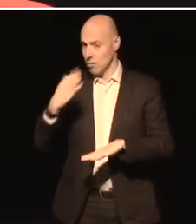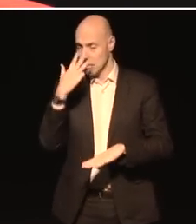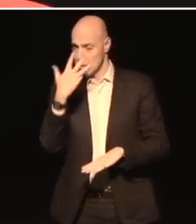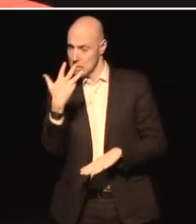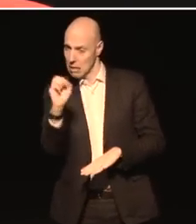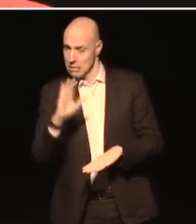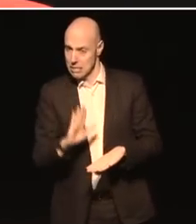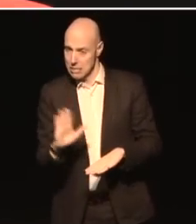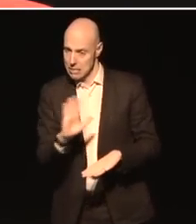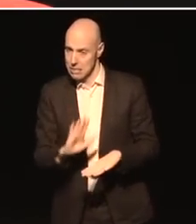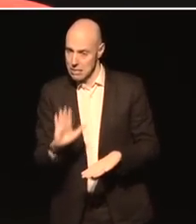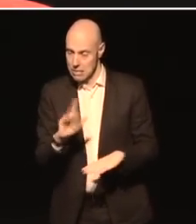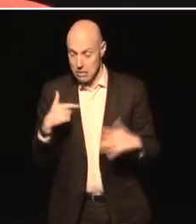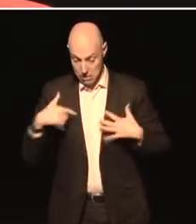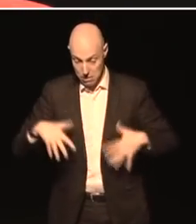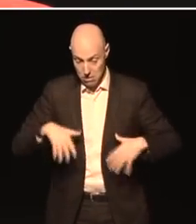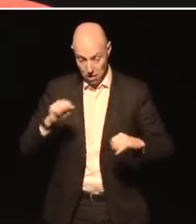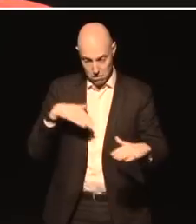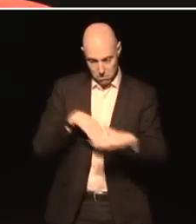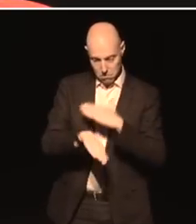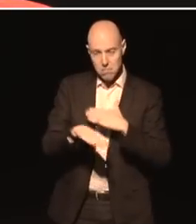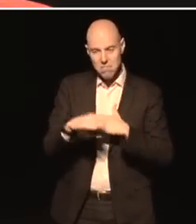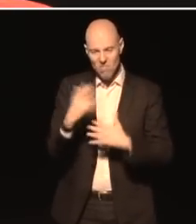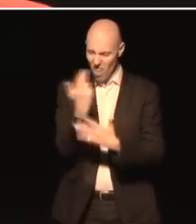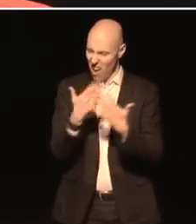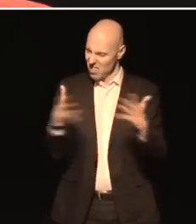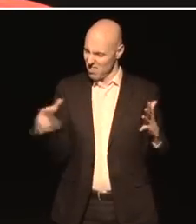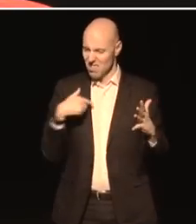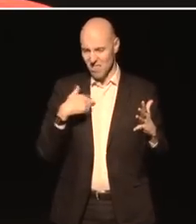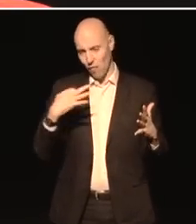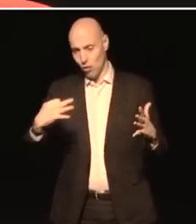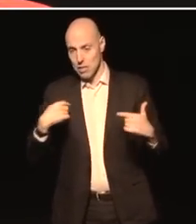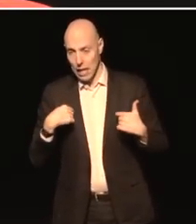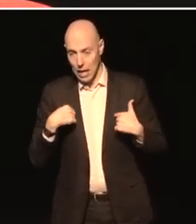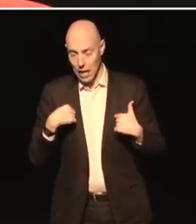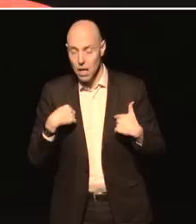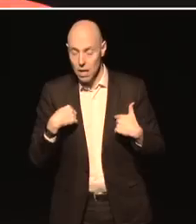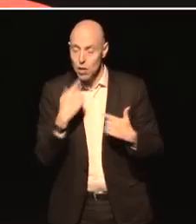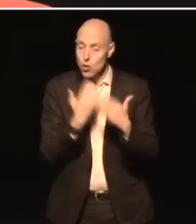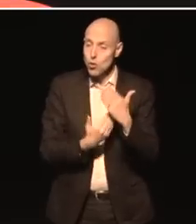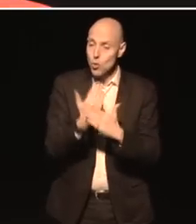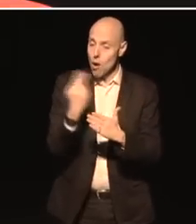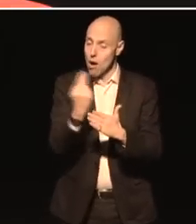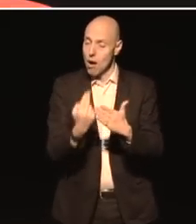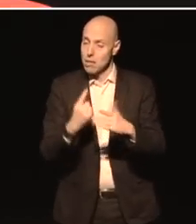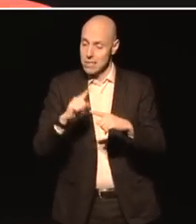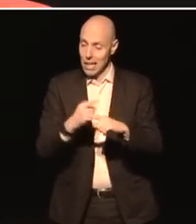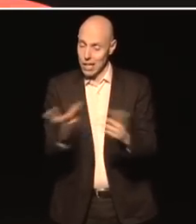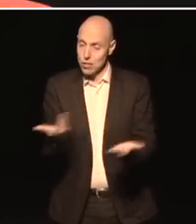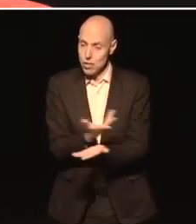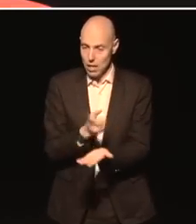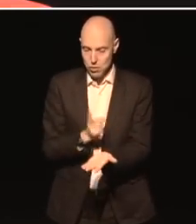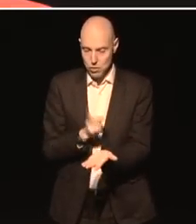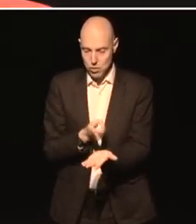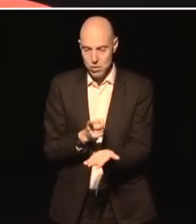90s. So that was my entry point into the arts. And I always say that New Art Exchange, based in a place like